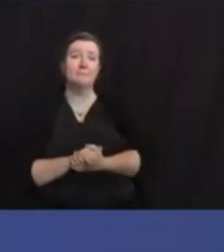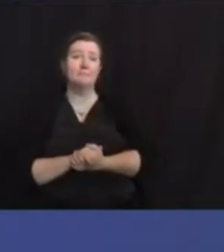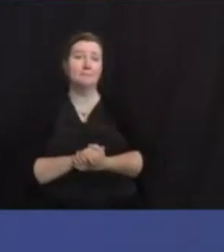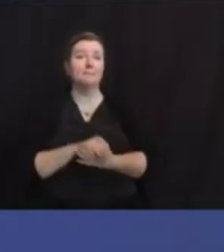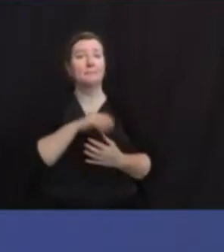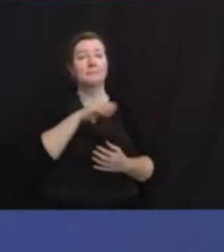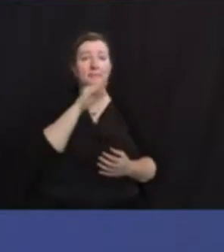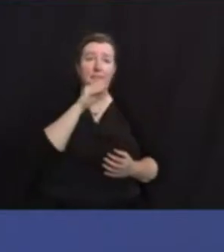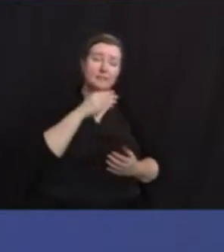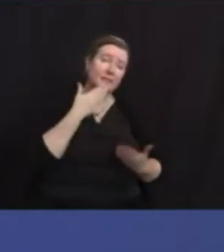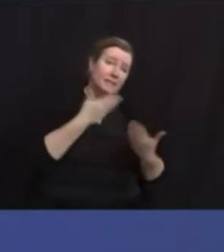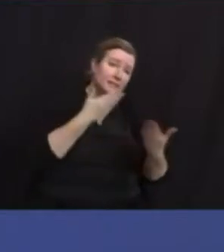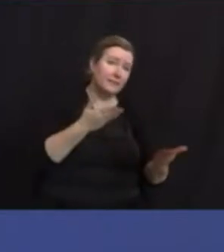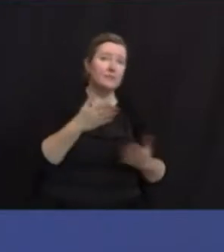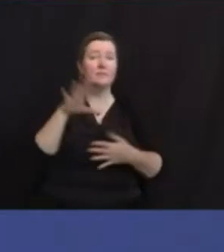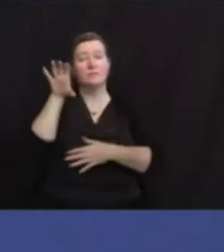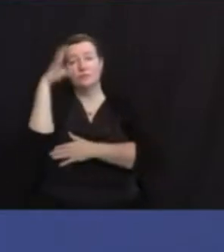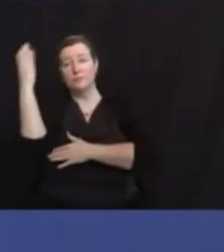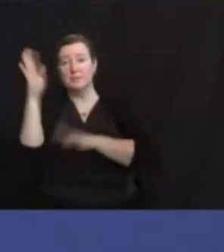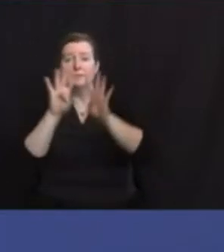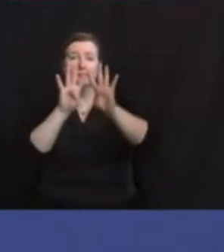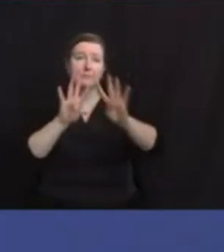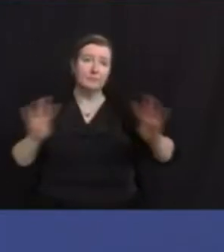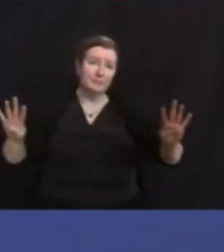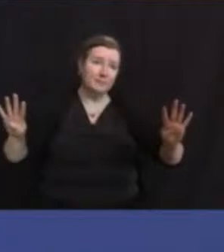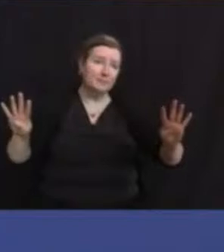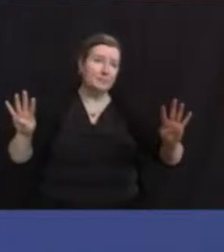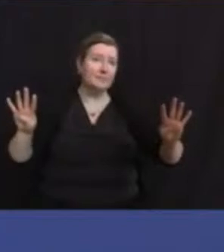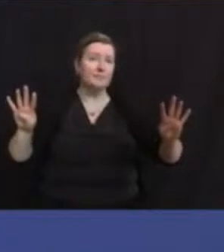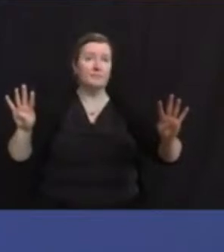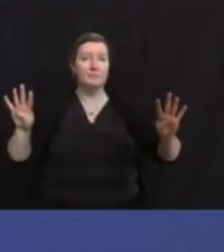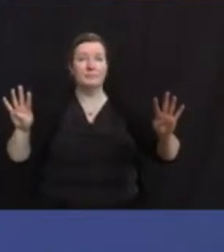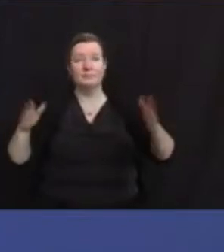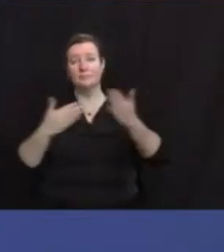around Christmas, around Hanukkah, New Year's.